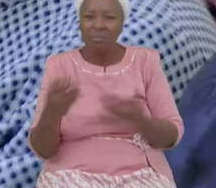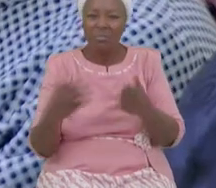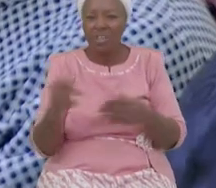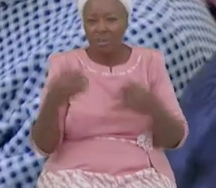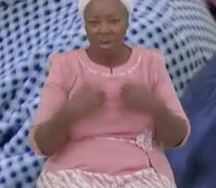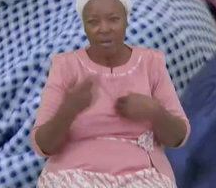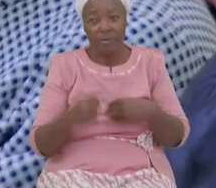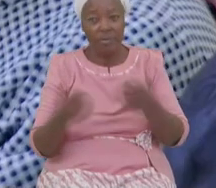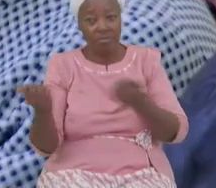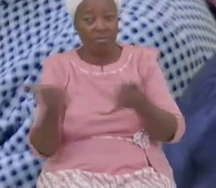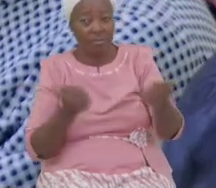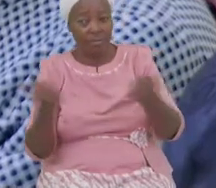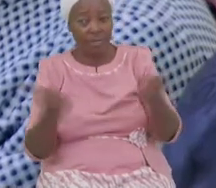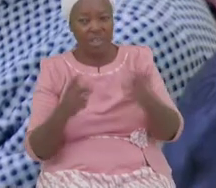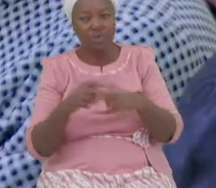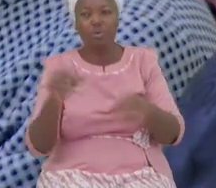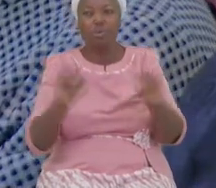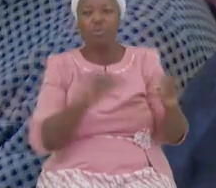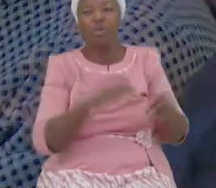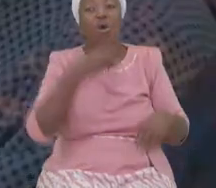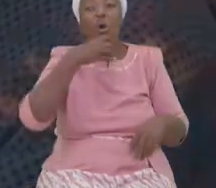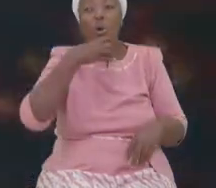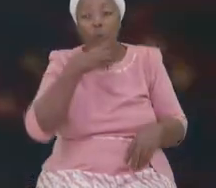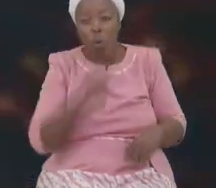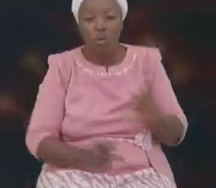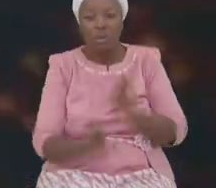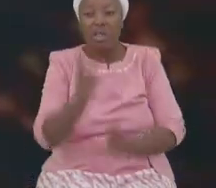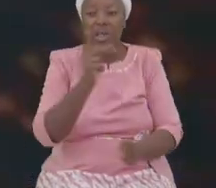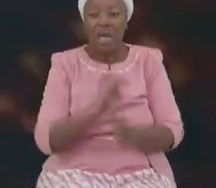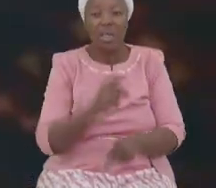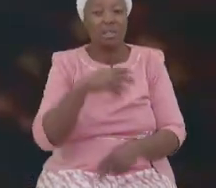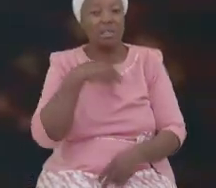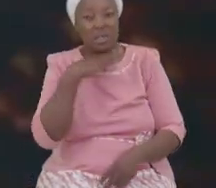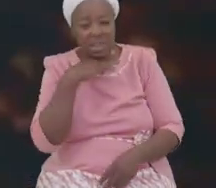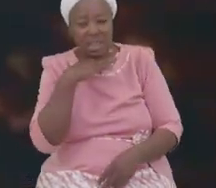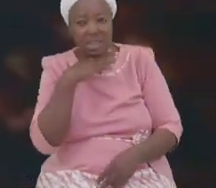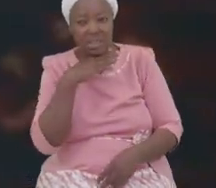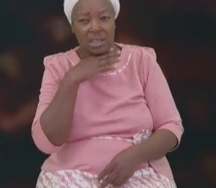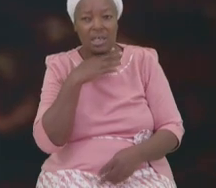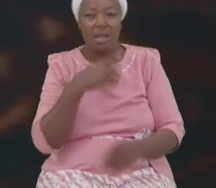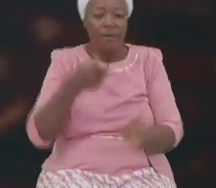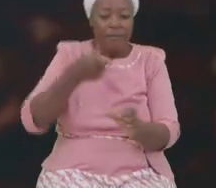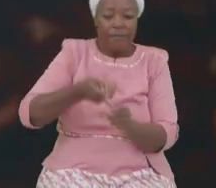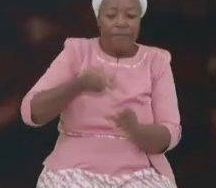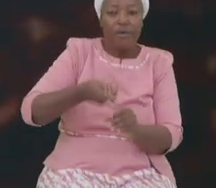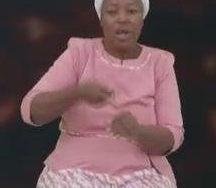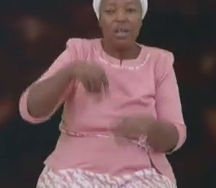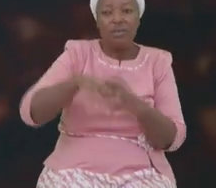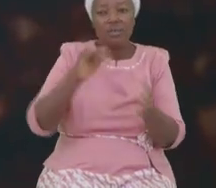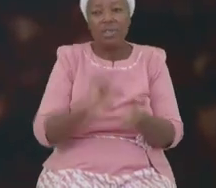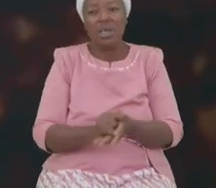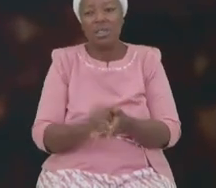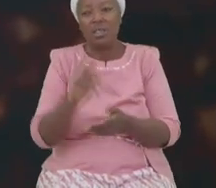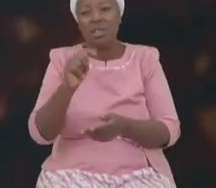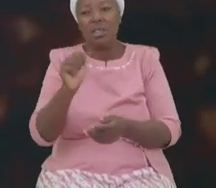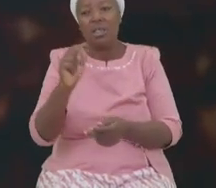vehicle, and you put the old kind of dirty fuel into the tank. Although